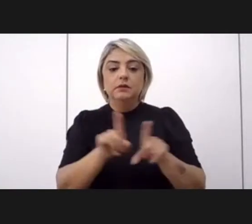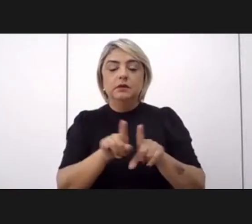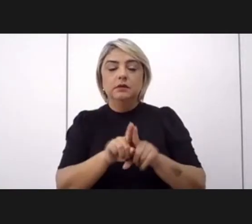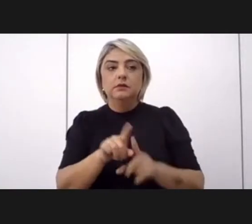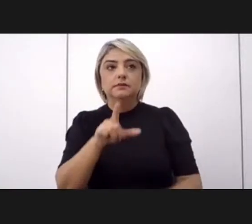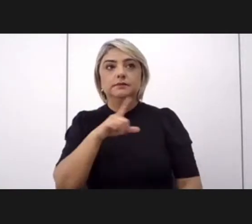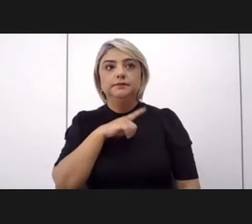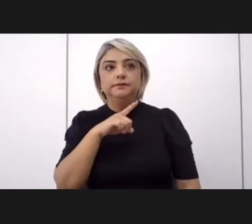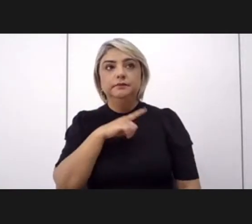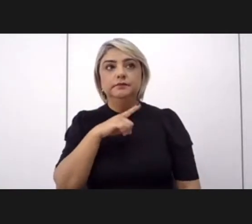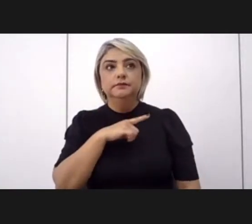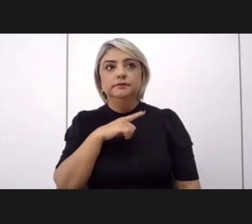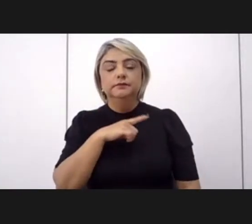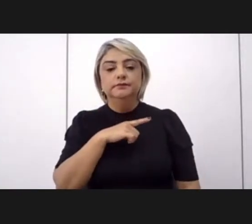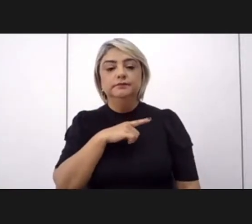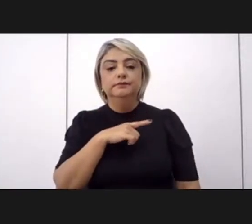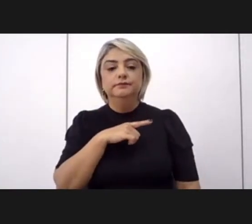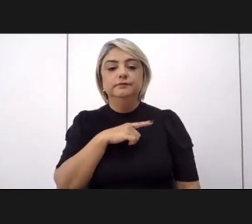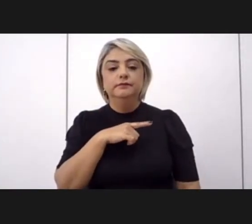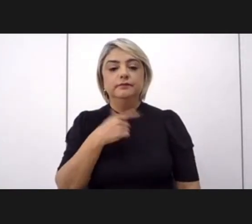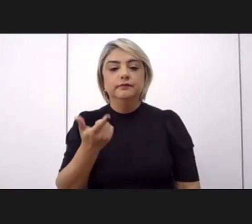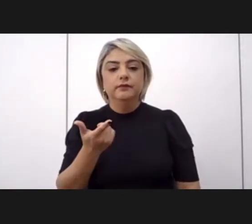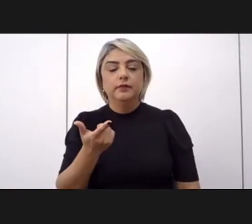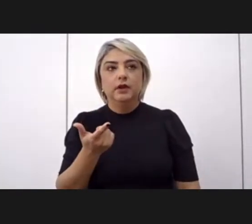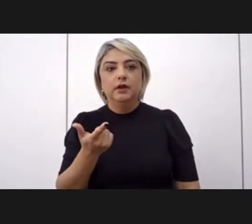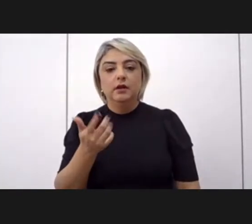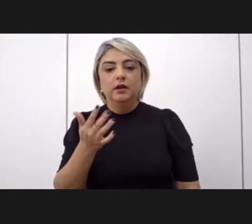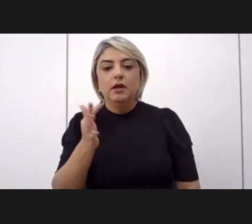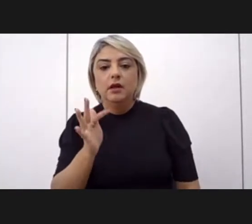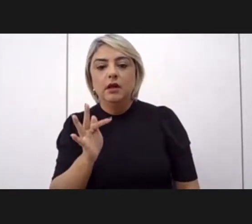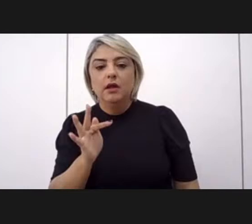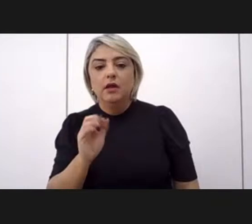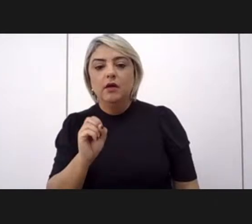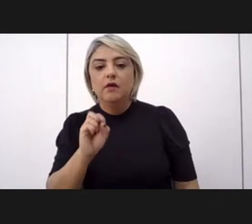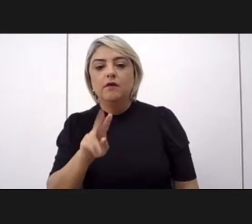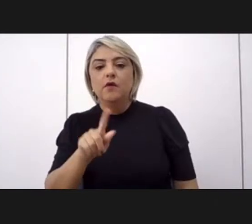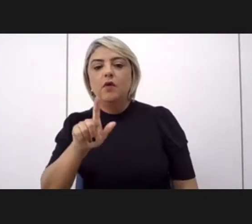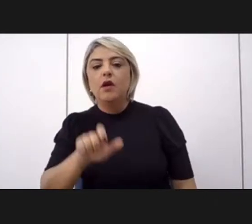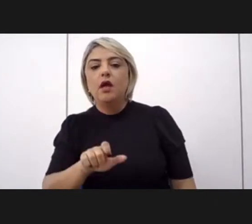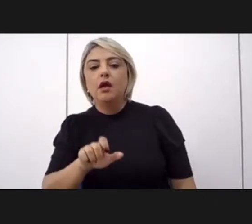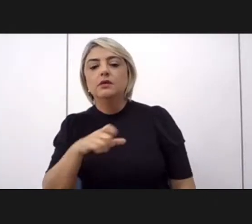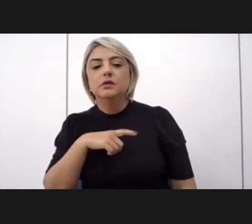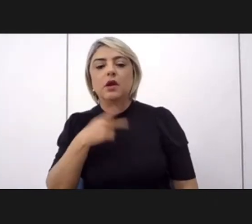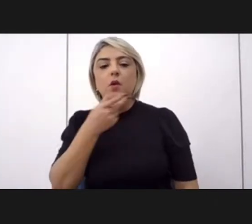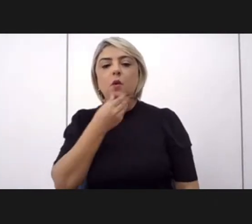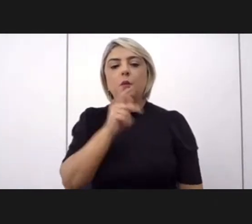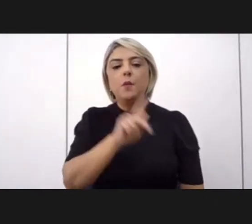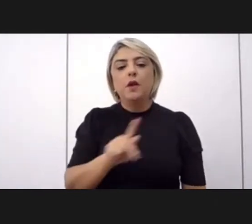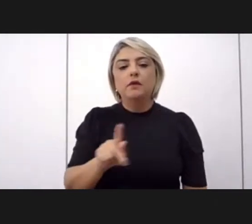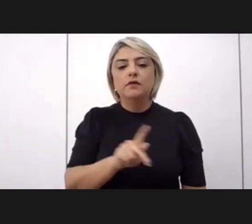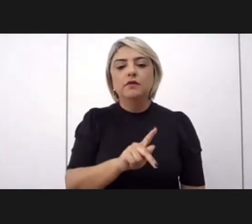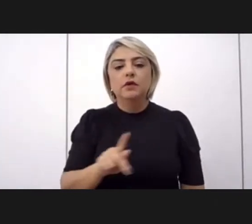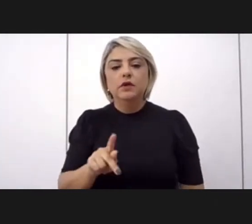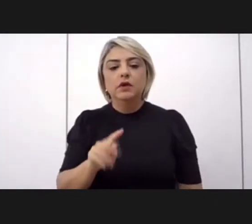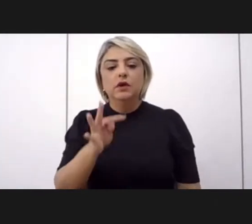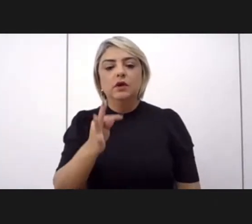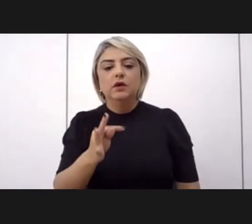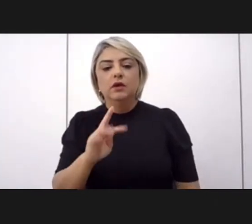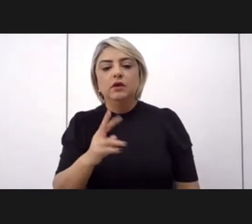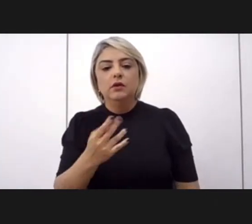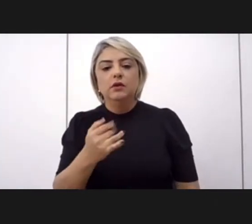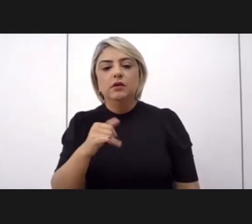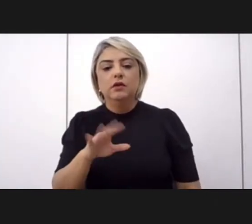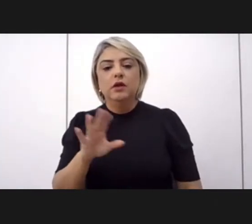Thierry Delpeuch, who is, as I mentioned, a professor at Pacte, from the Pacte, the